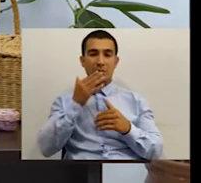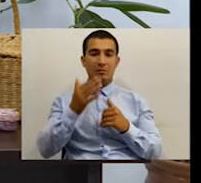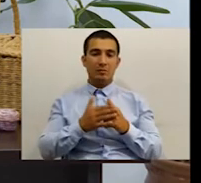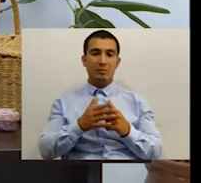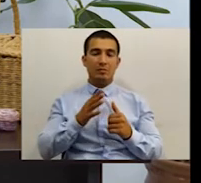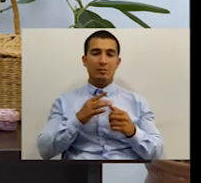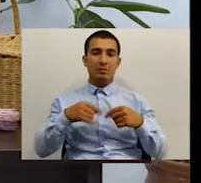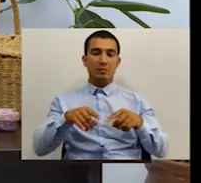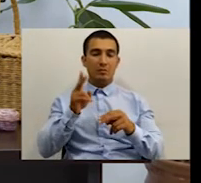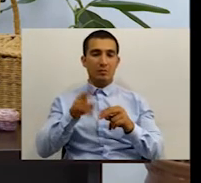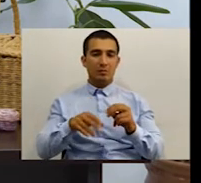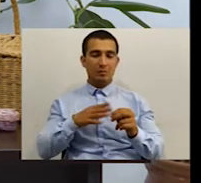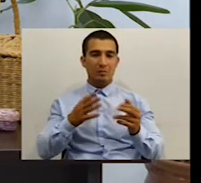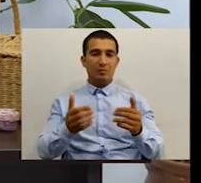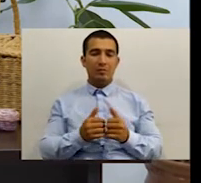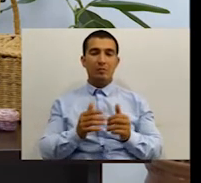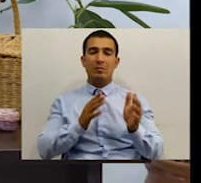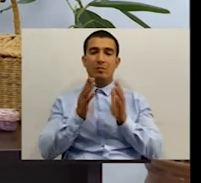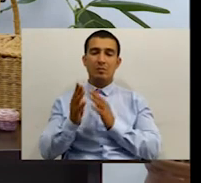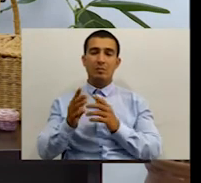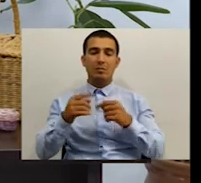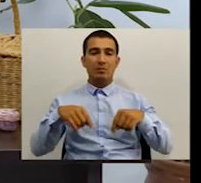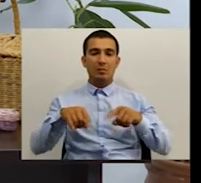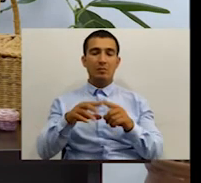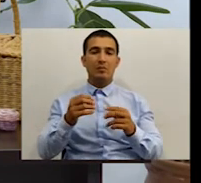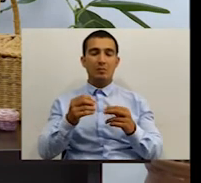Bugungi mashg'ulotimiz tugadi.